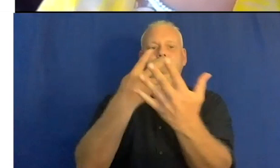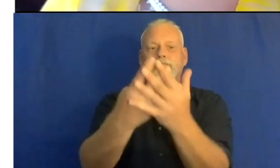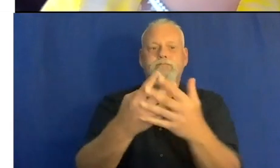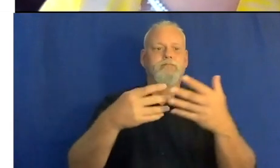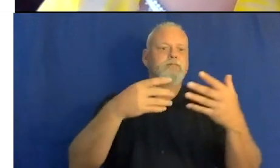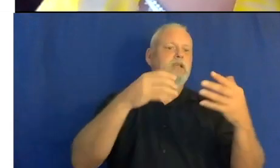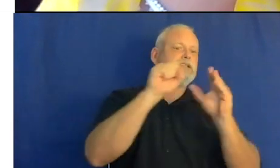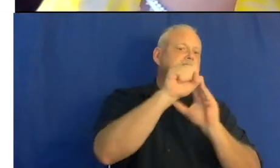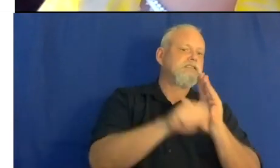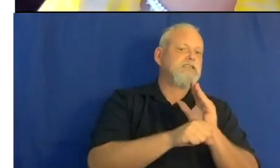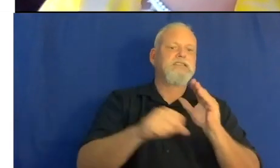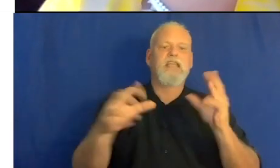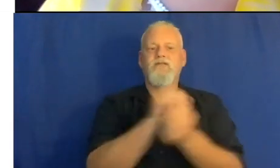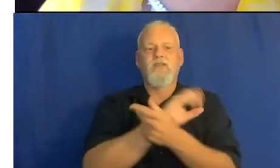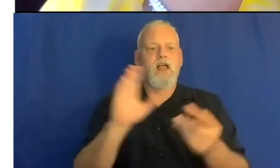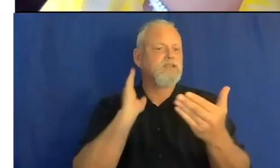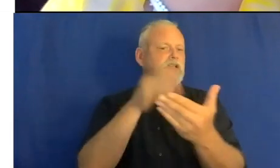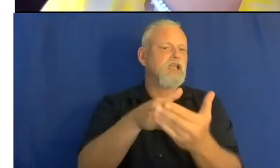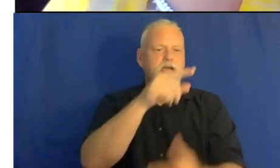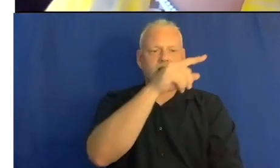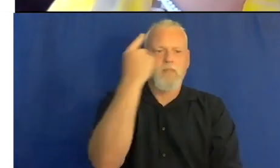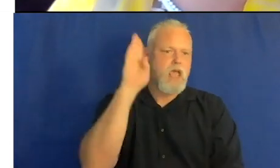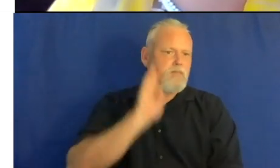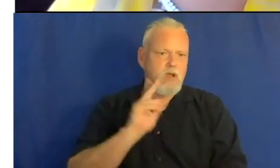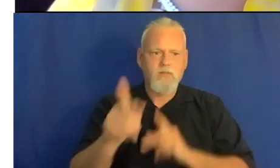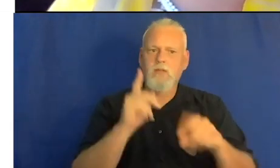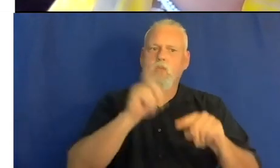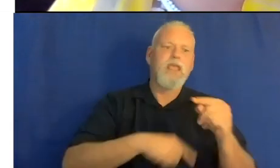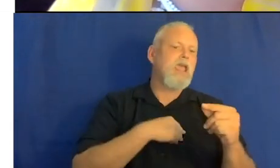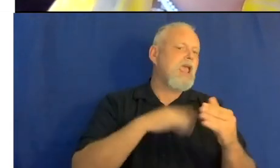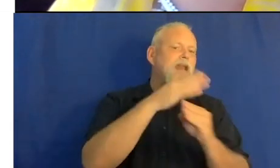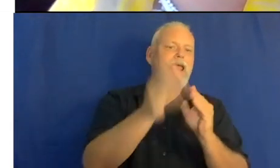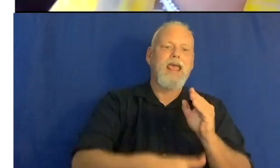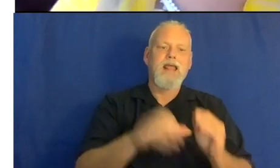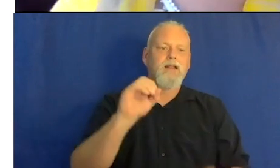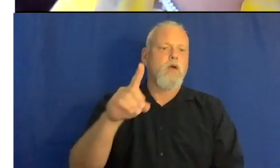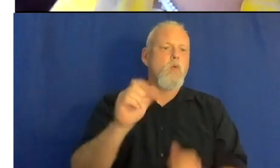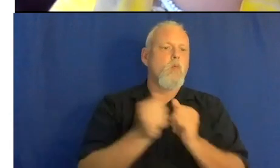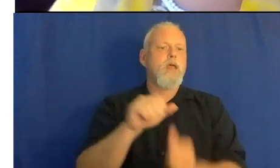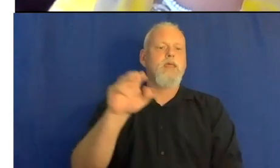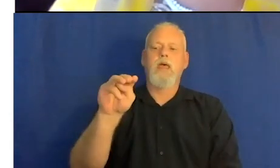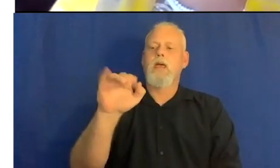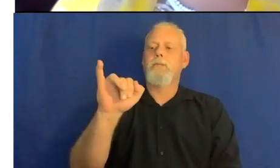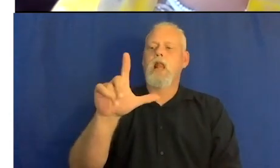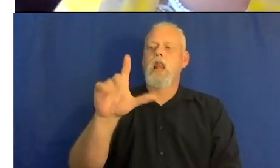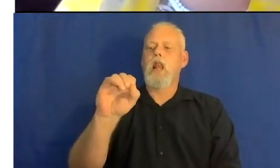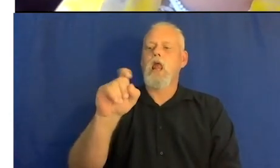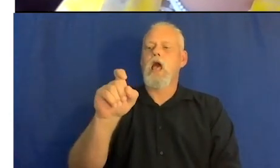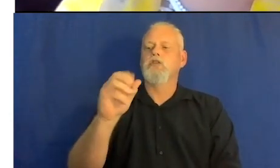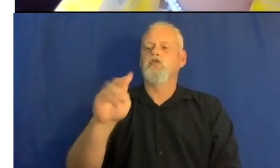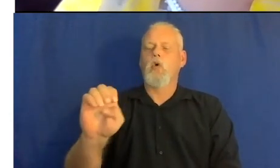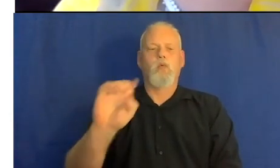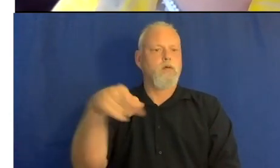against Black and Brown people. We cannot end the overdose crisis with naloxone alone. The fight is